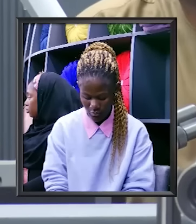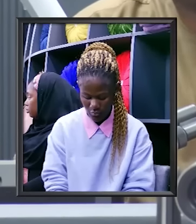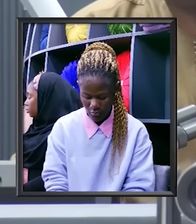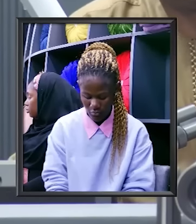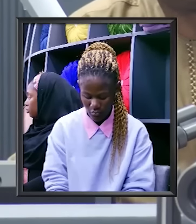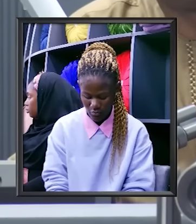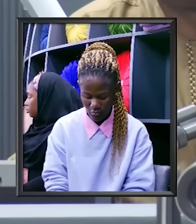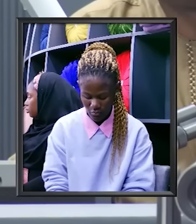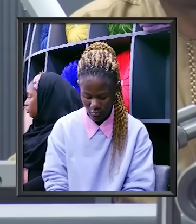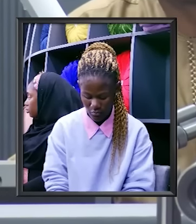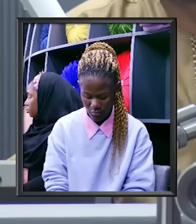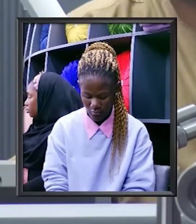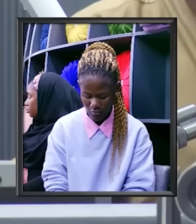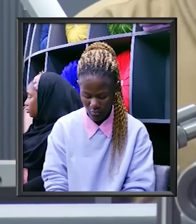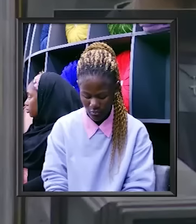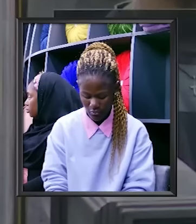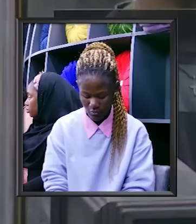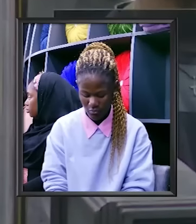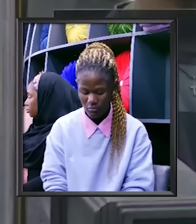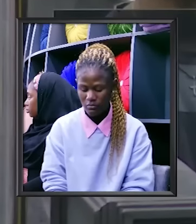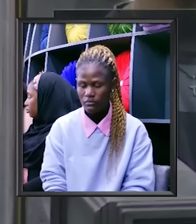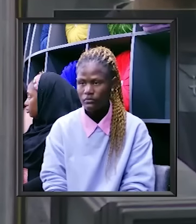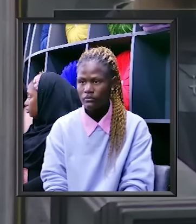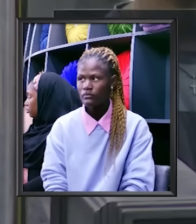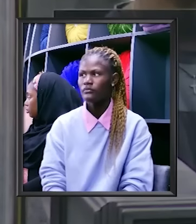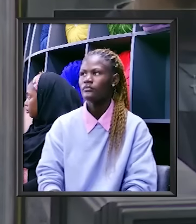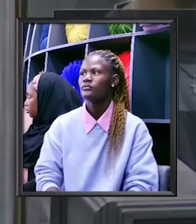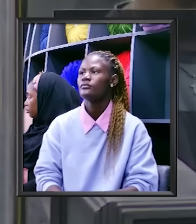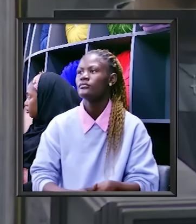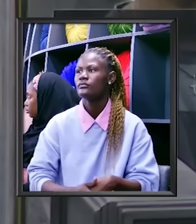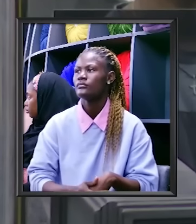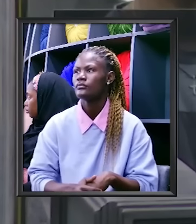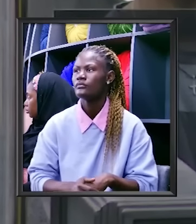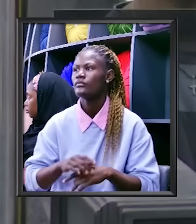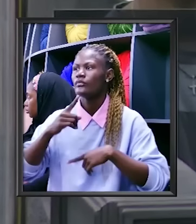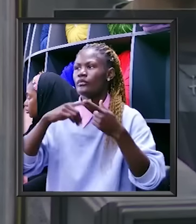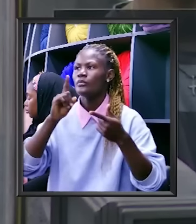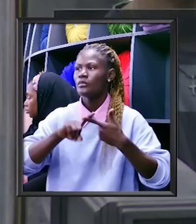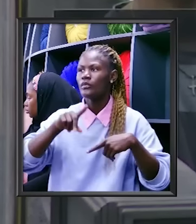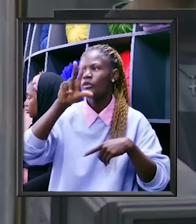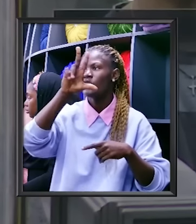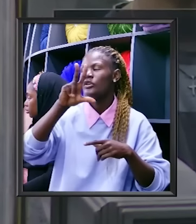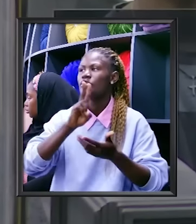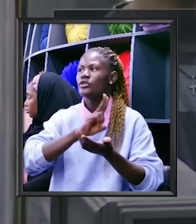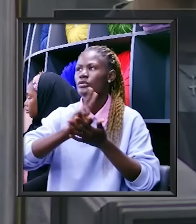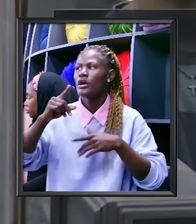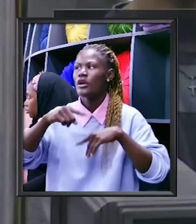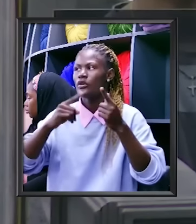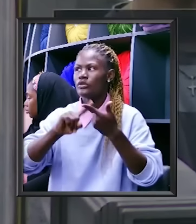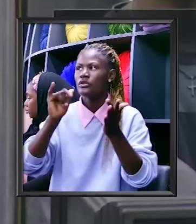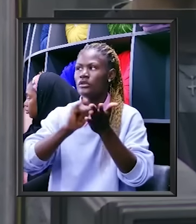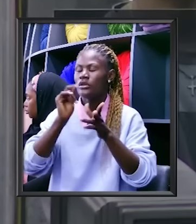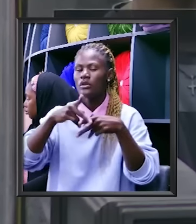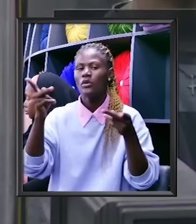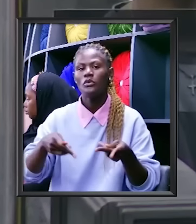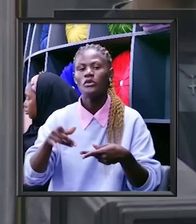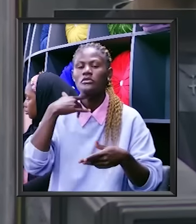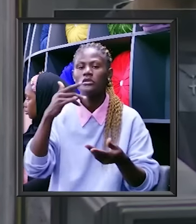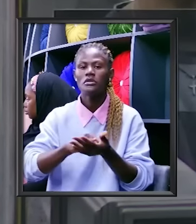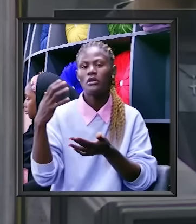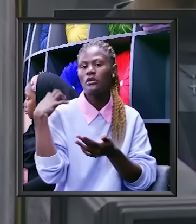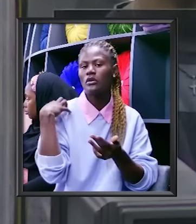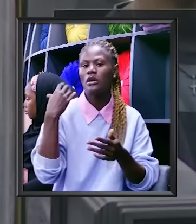they said I should come back in 3 weeks' time. On getting to that 3 weeks, I got there. They said, Oga,